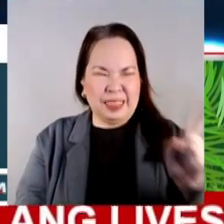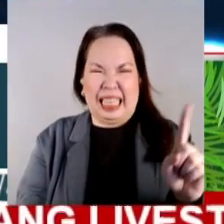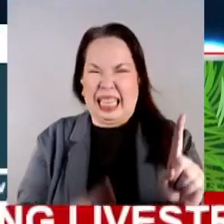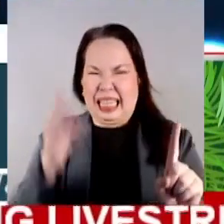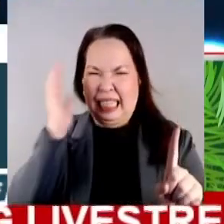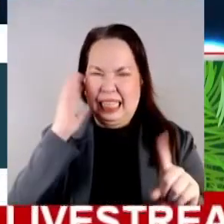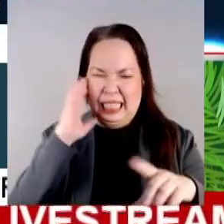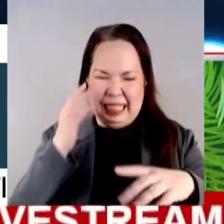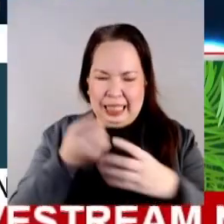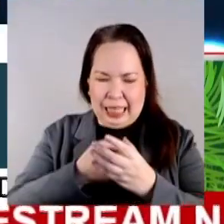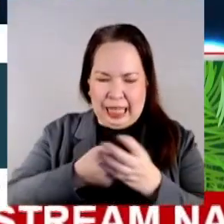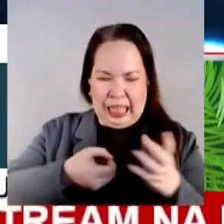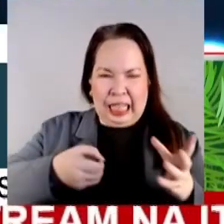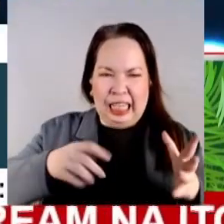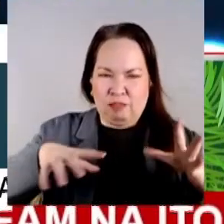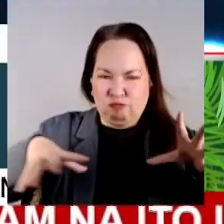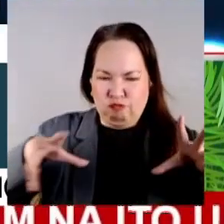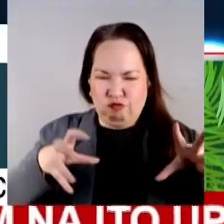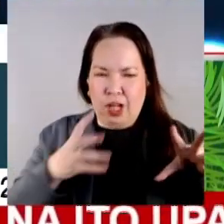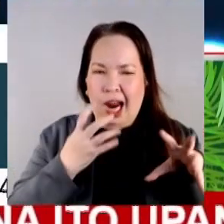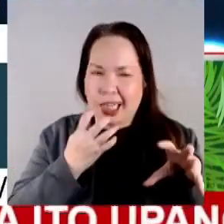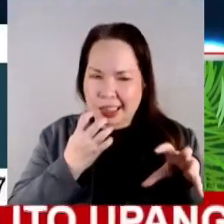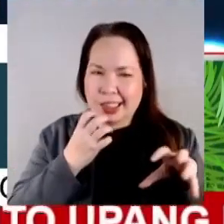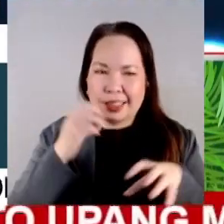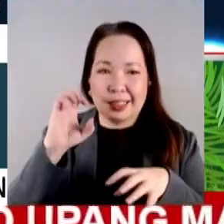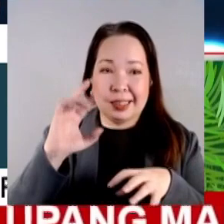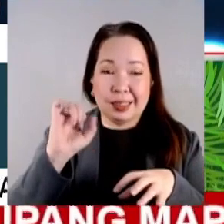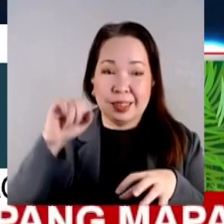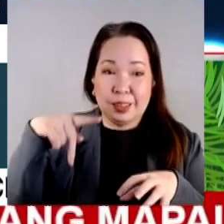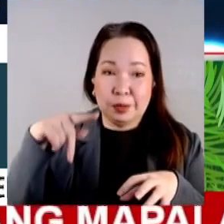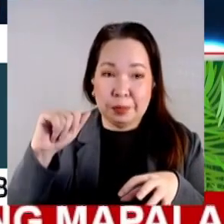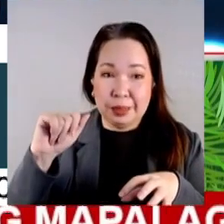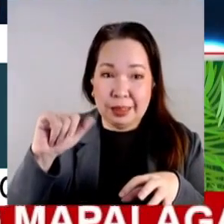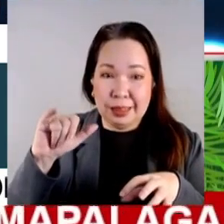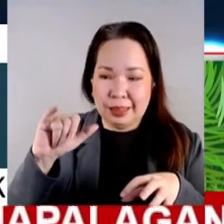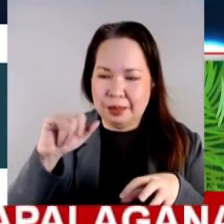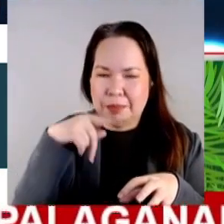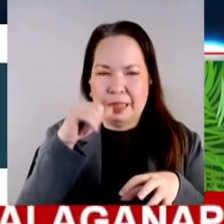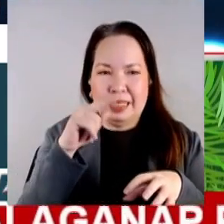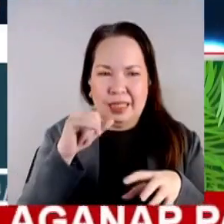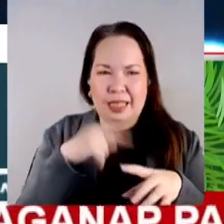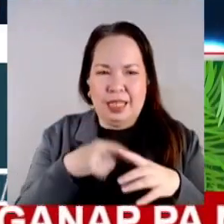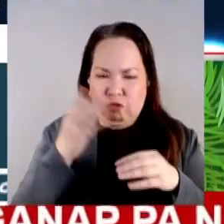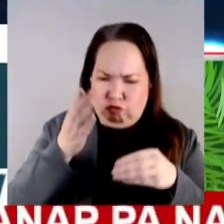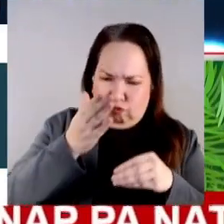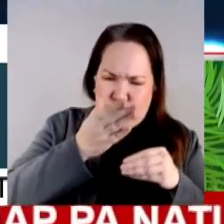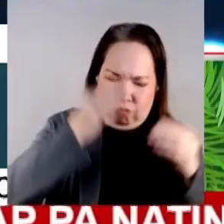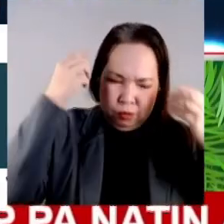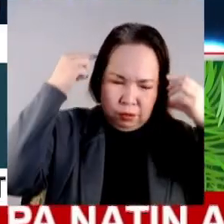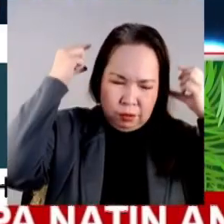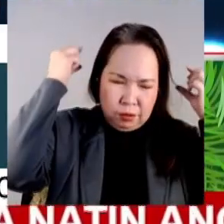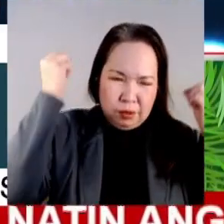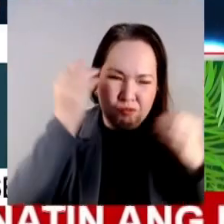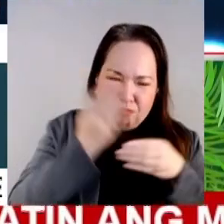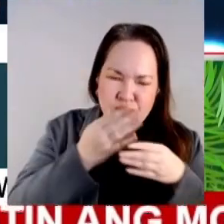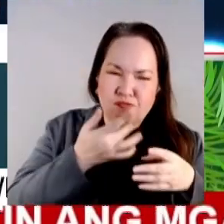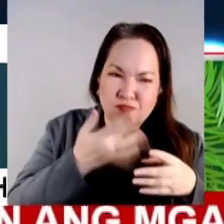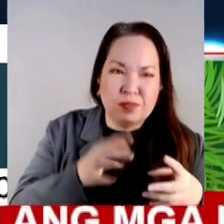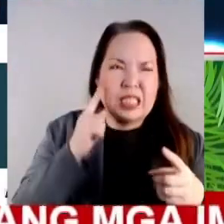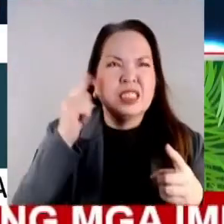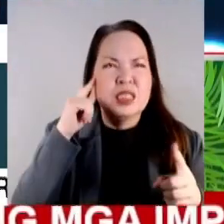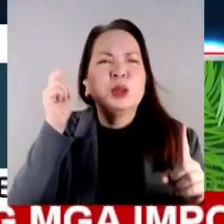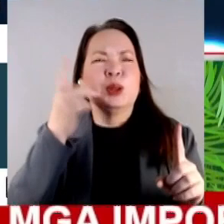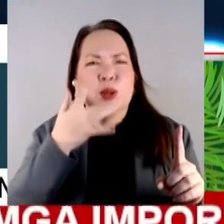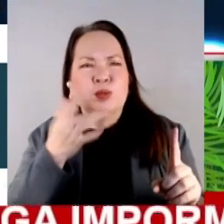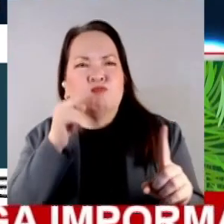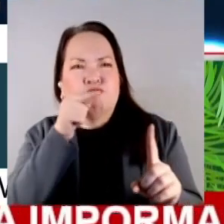mga sisig, mga gan. Yun talaga yung nakakondisyon kasi sa utak natin bilang Pilipino, yun ang masarap. Pero if you look at